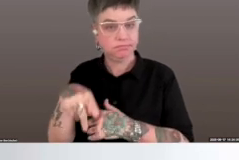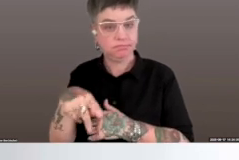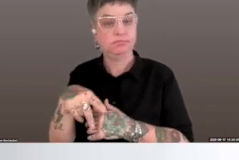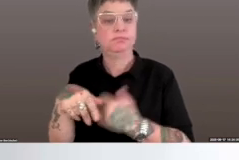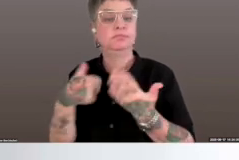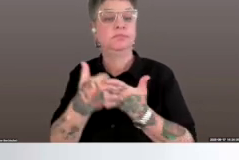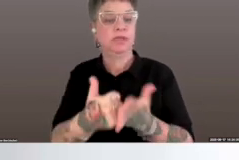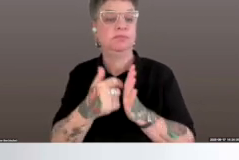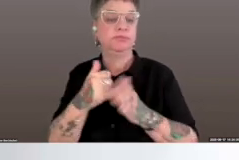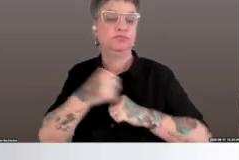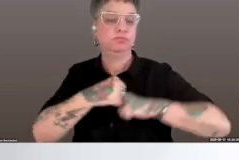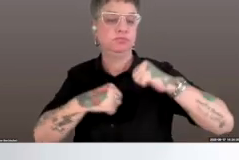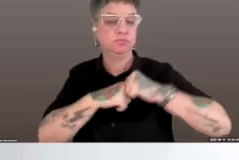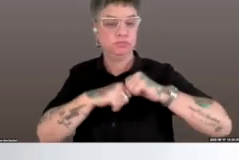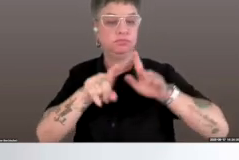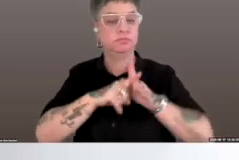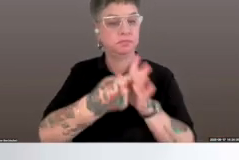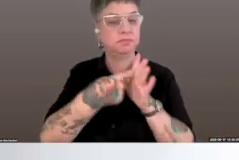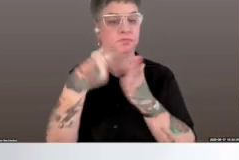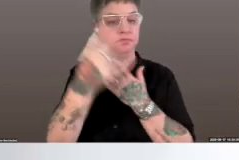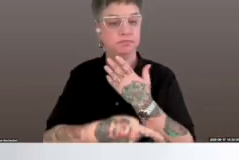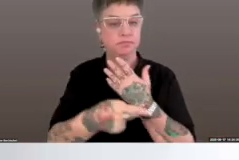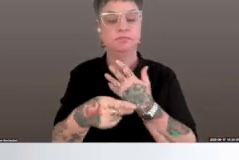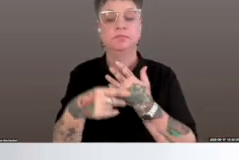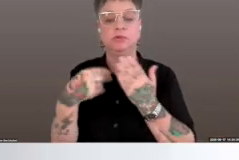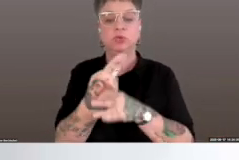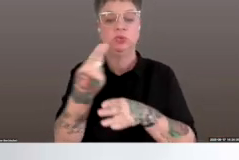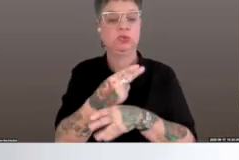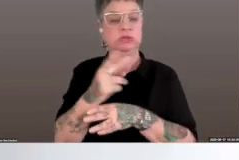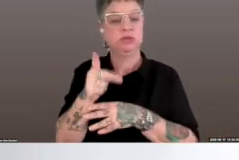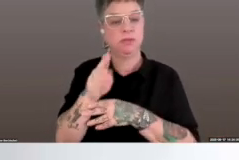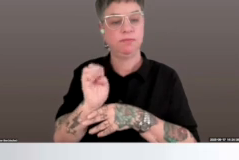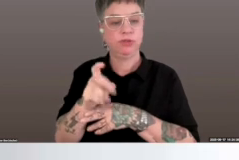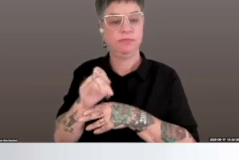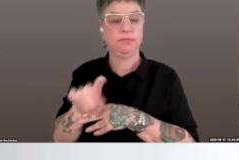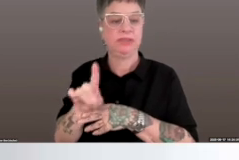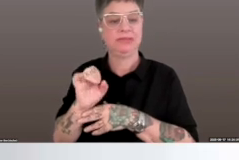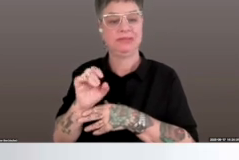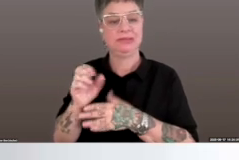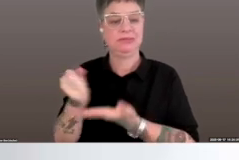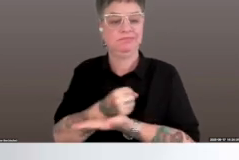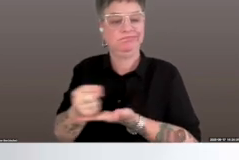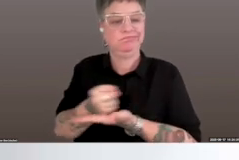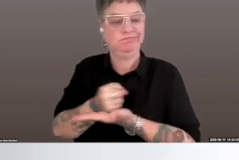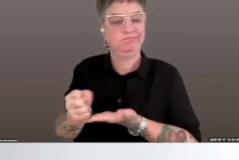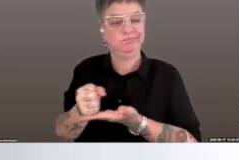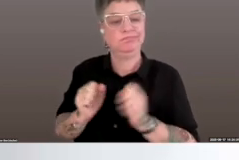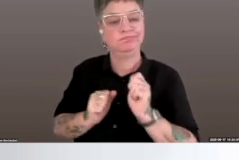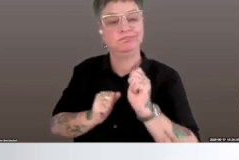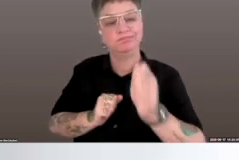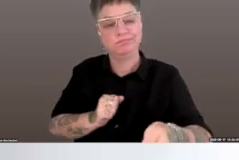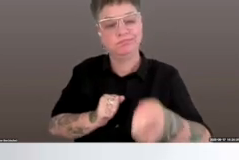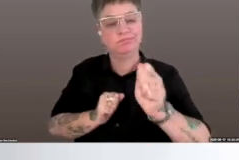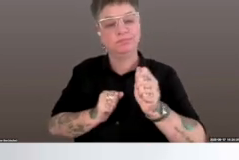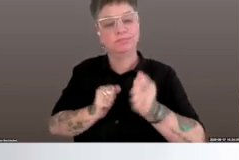pilot program to utilize contactless payments using prepaid debit cards to distribute charging subsidy funds in partnership with Valley